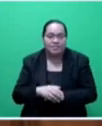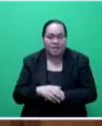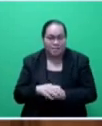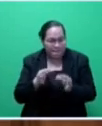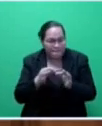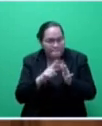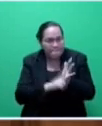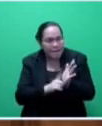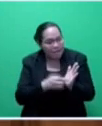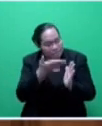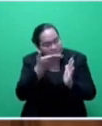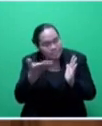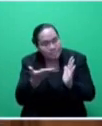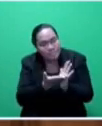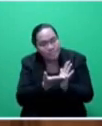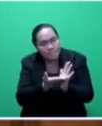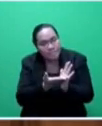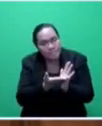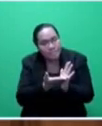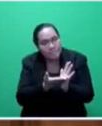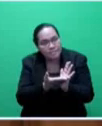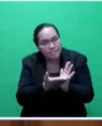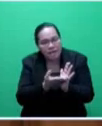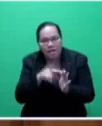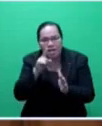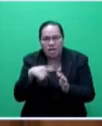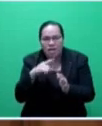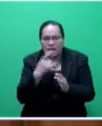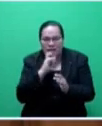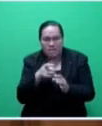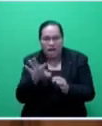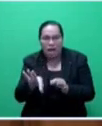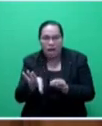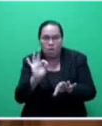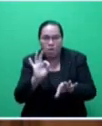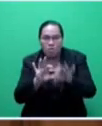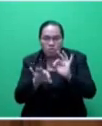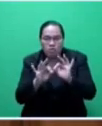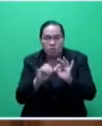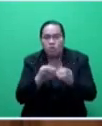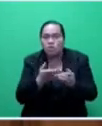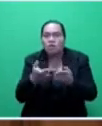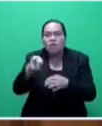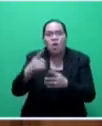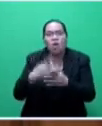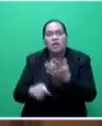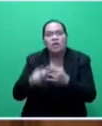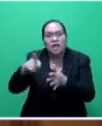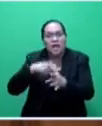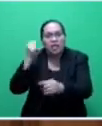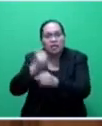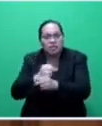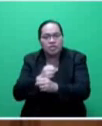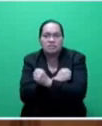bill seeks to replace these appointments by giving the Honourable Minister the power to appoint